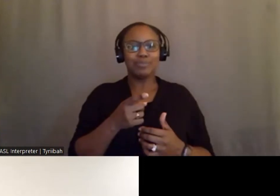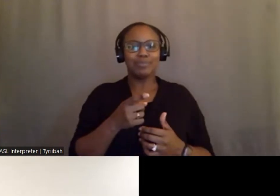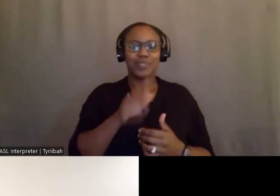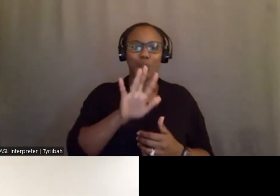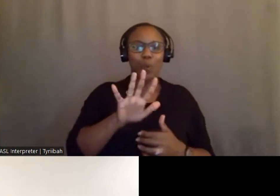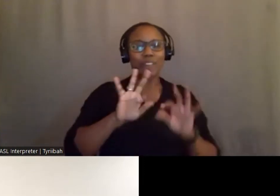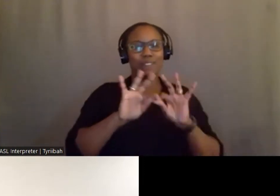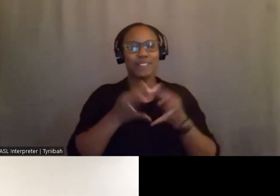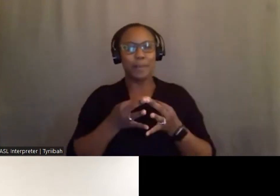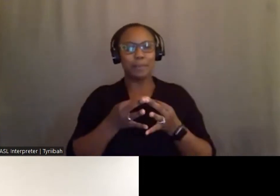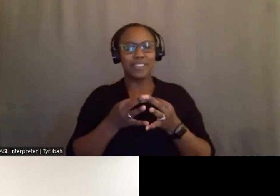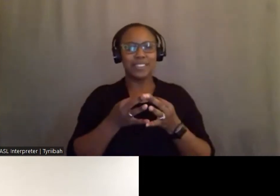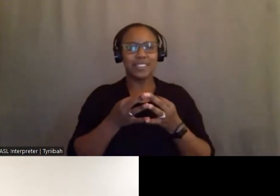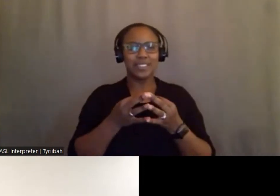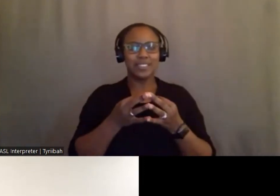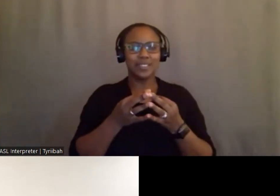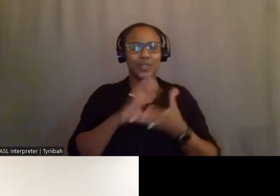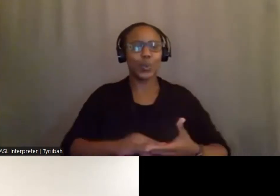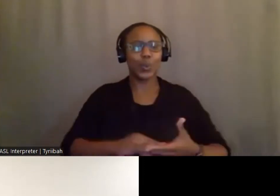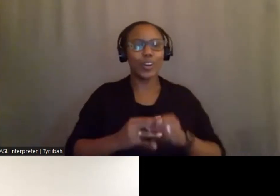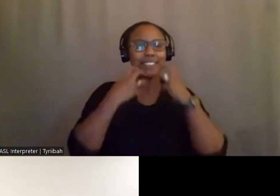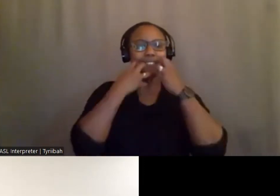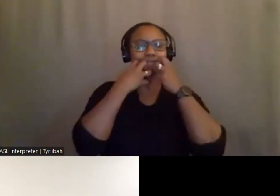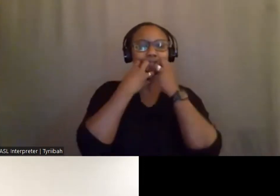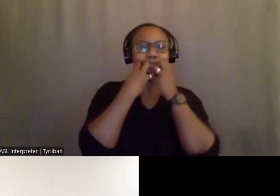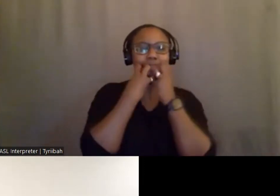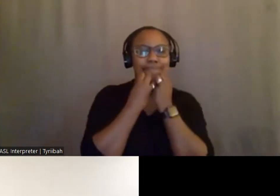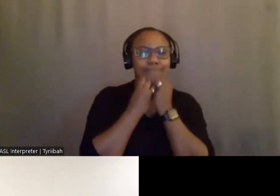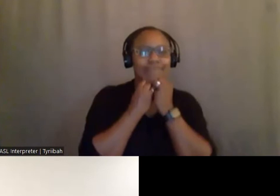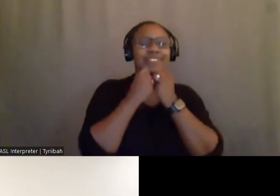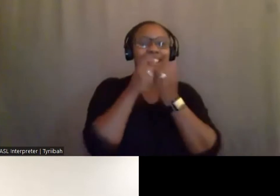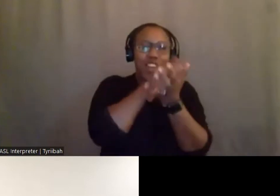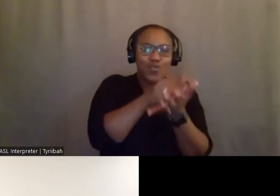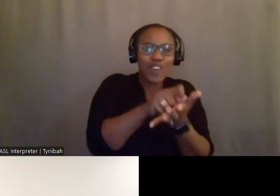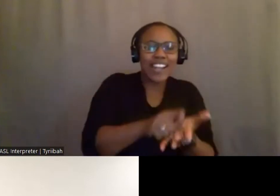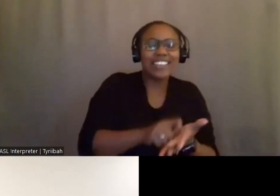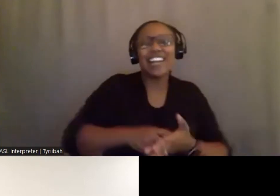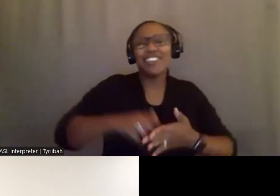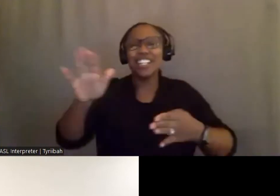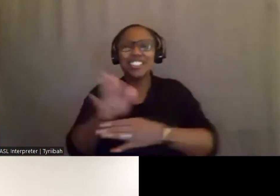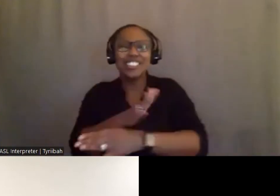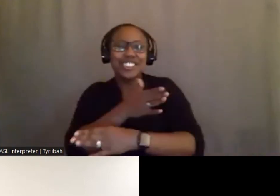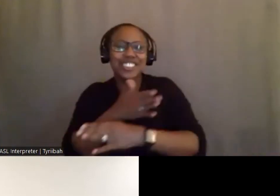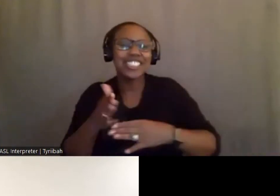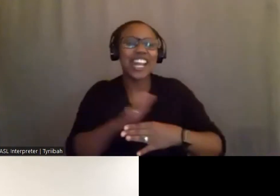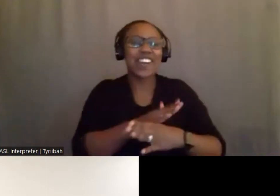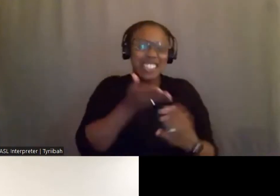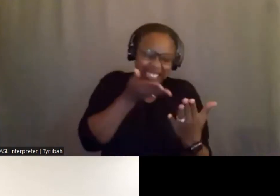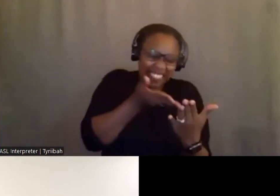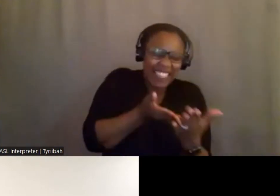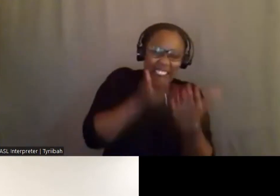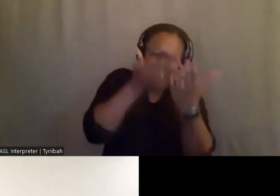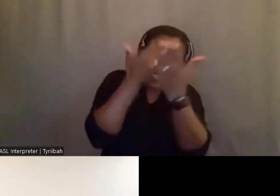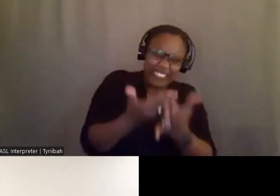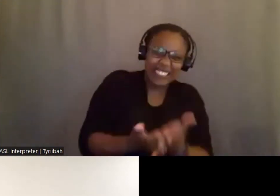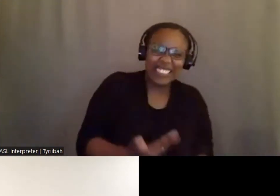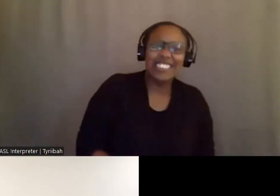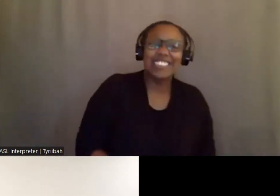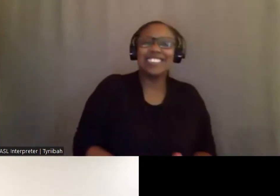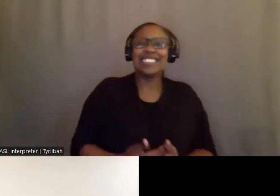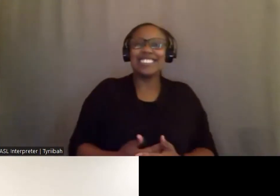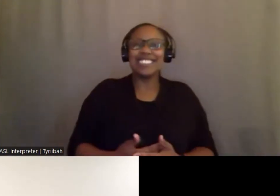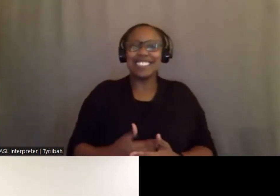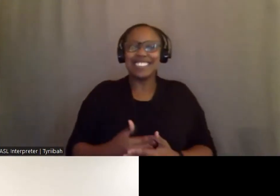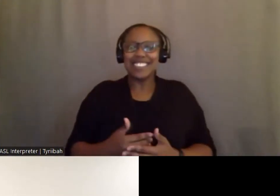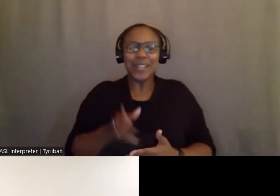way and to be able to write it down, right? And to pass it down so that it is physical, right? So that it doesn't get erased